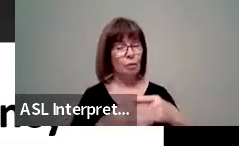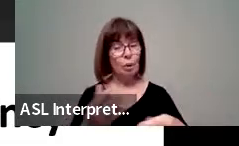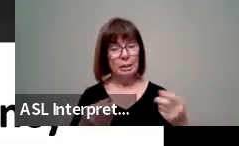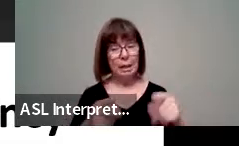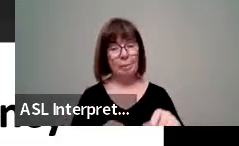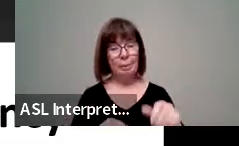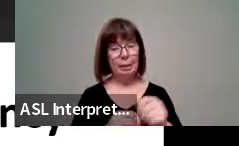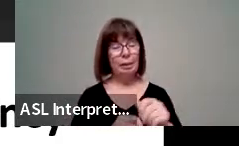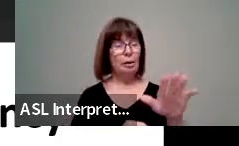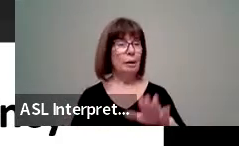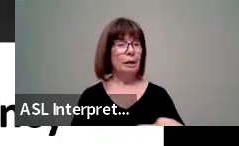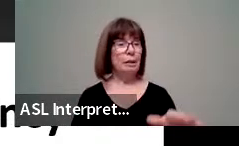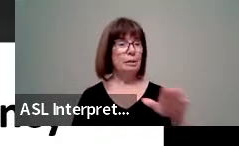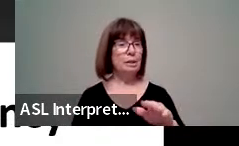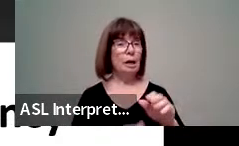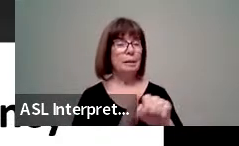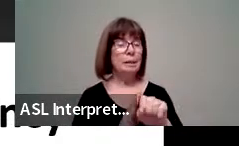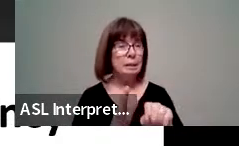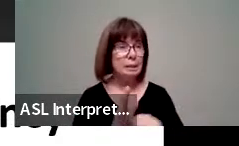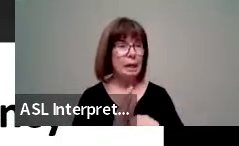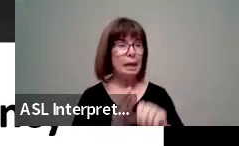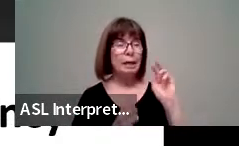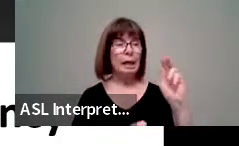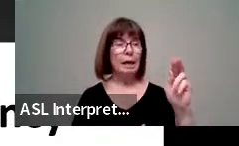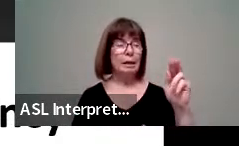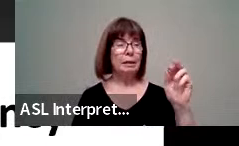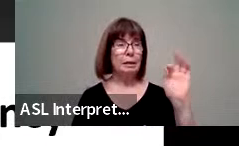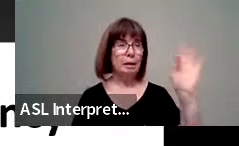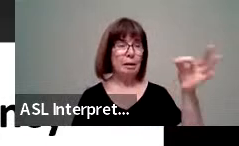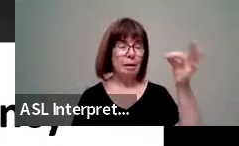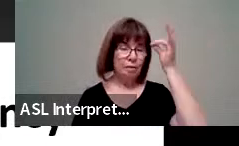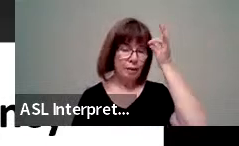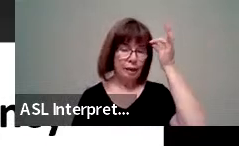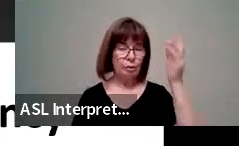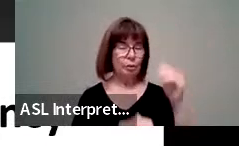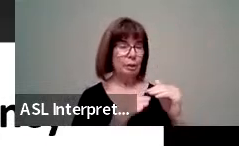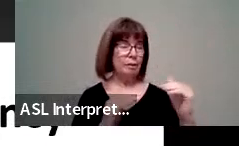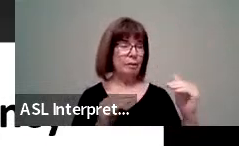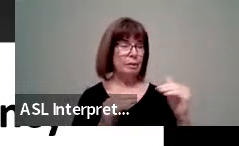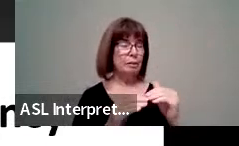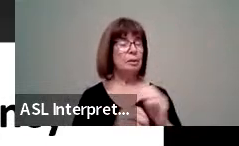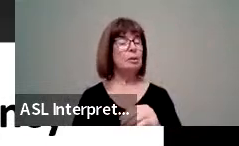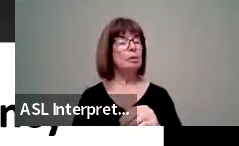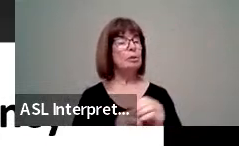us at state and federal levels with these declarations and potential